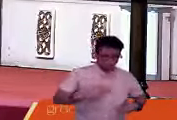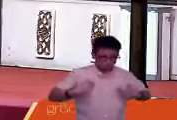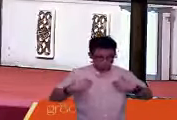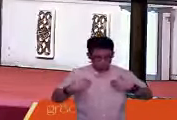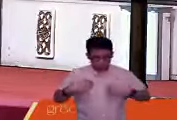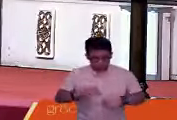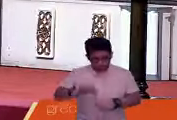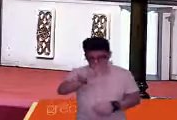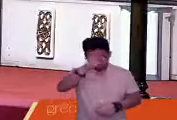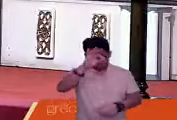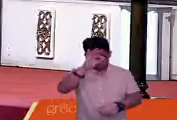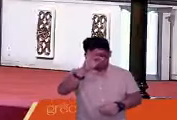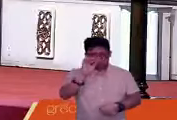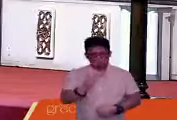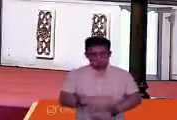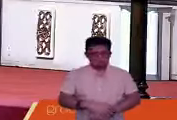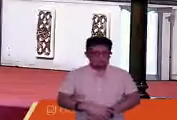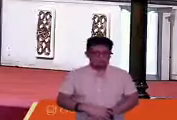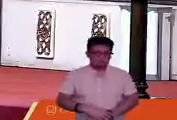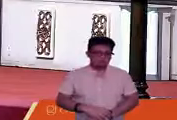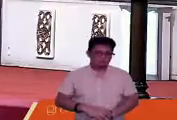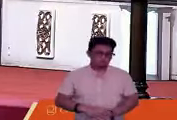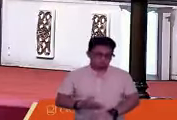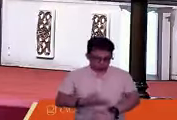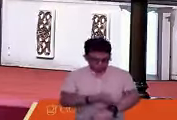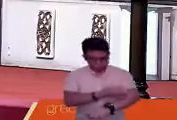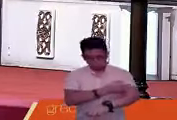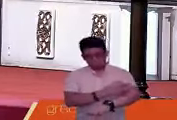kaigsunan, siguro kung wala pa kong mo prosper, patay na ko ron.